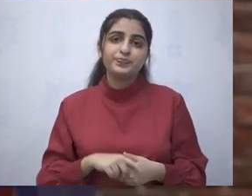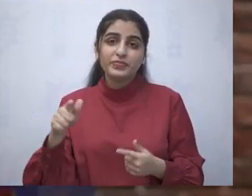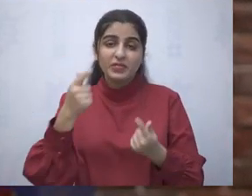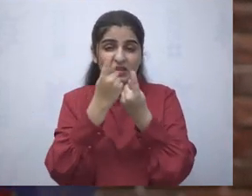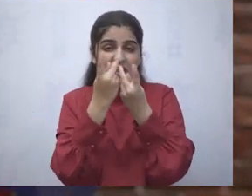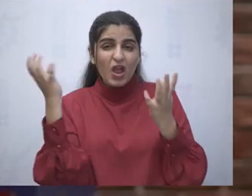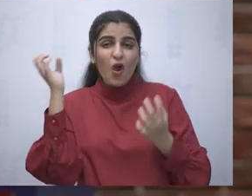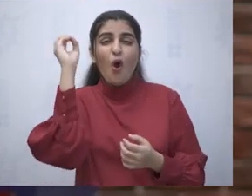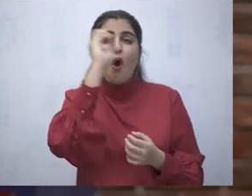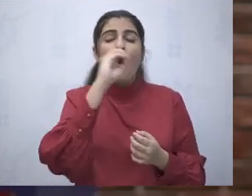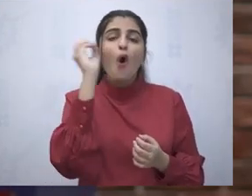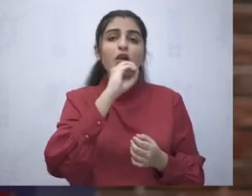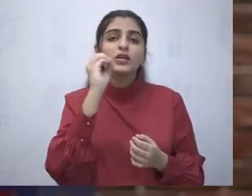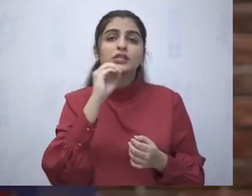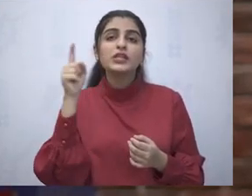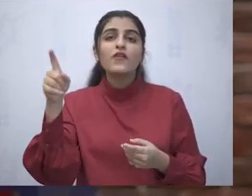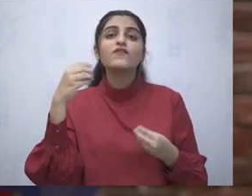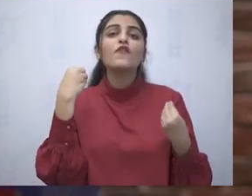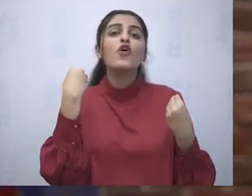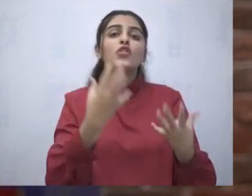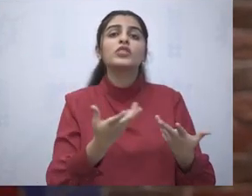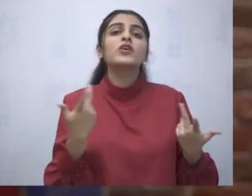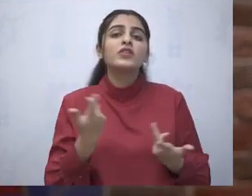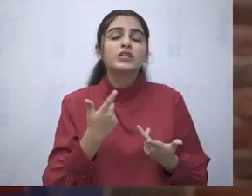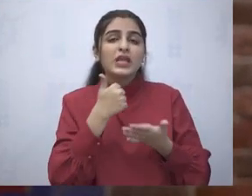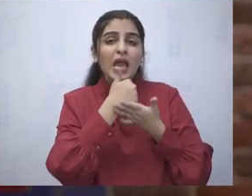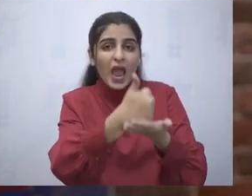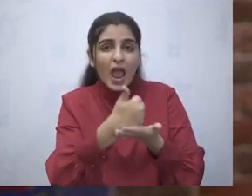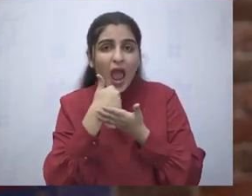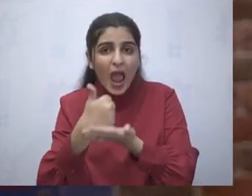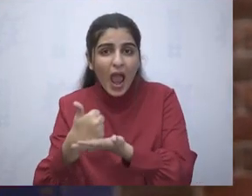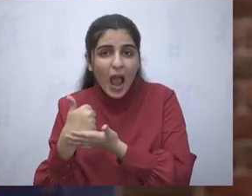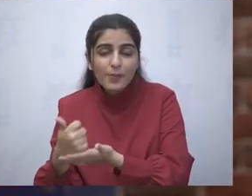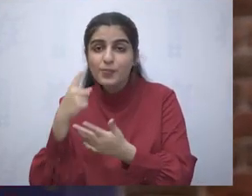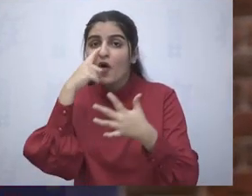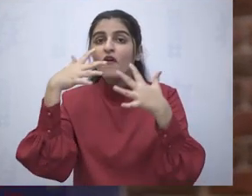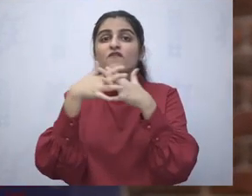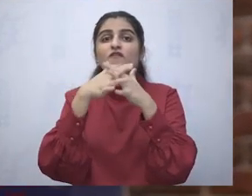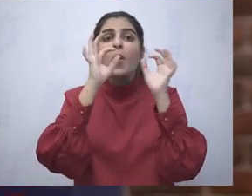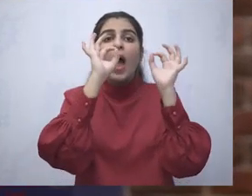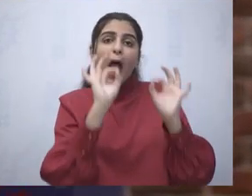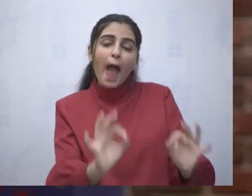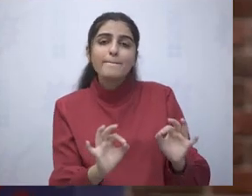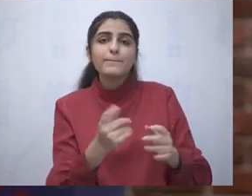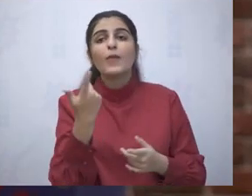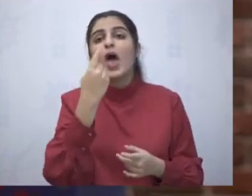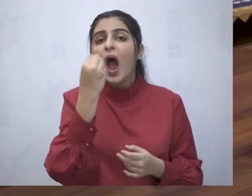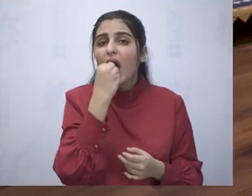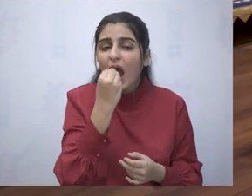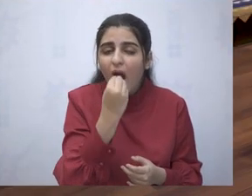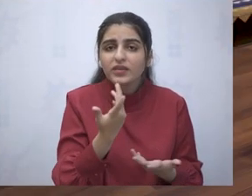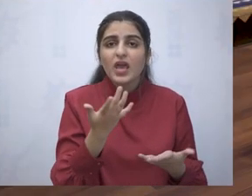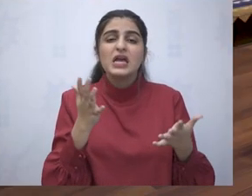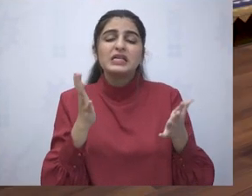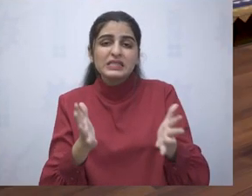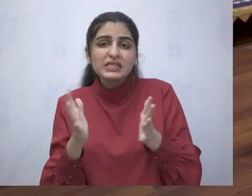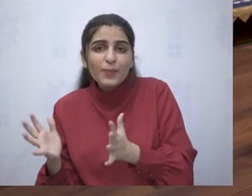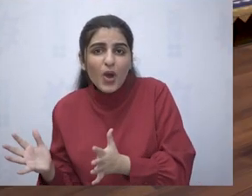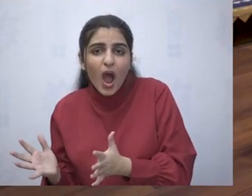women-run enterprises. There are also a lot of organizations which offer services geared towards women. This